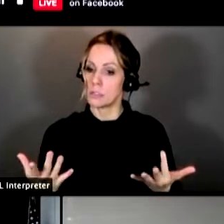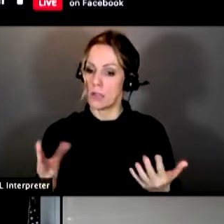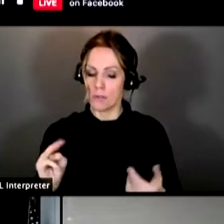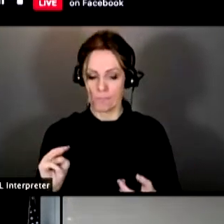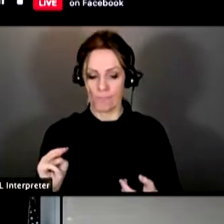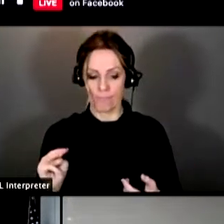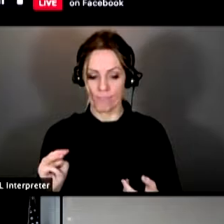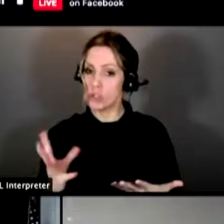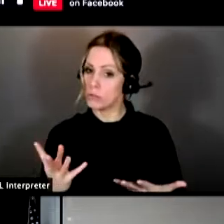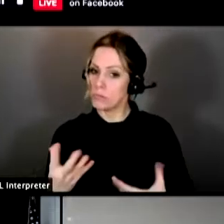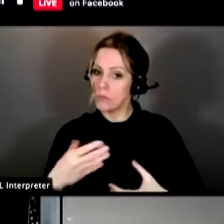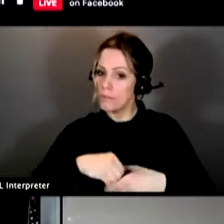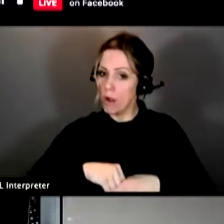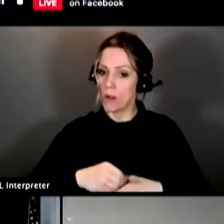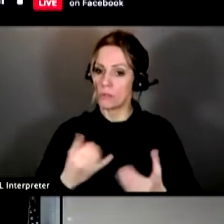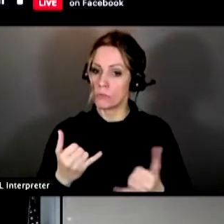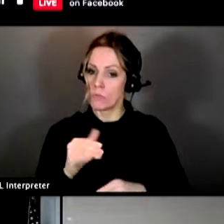able to speak.